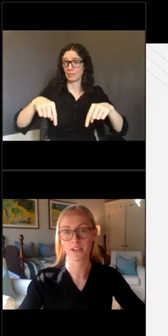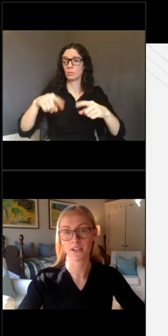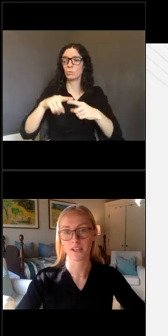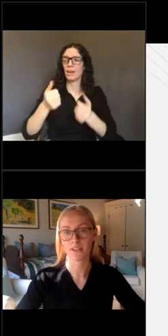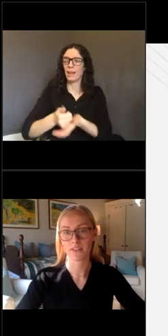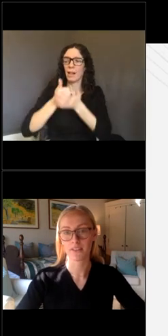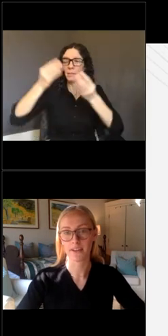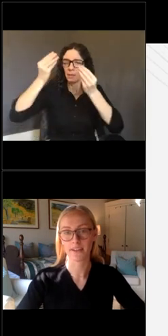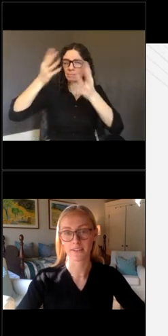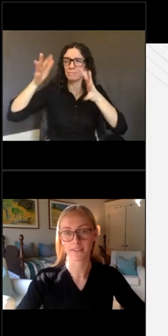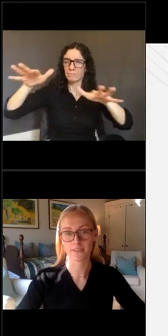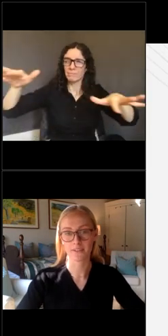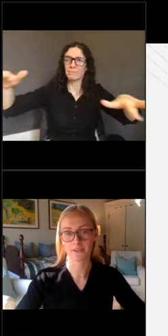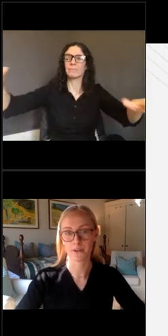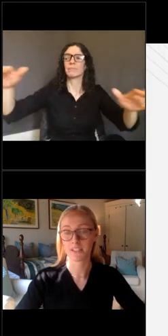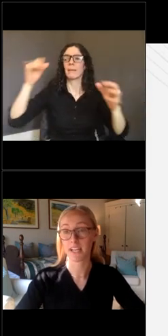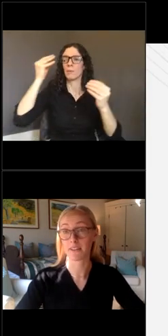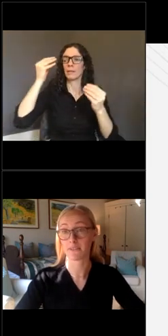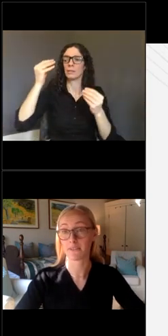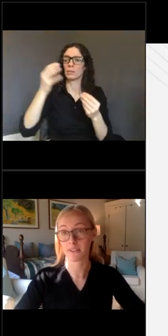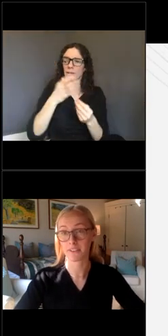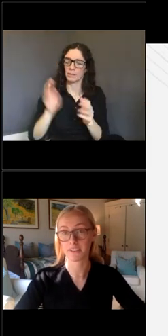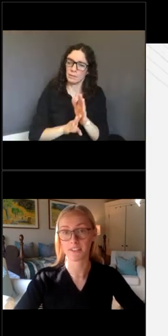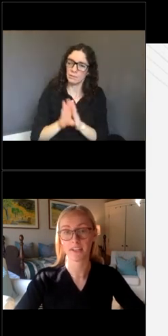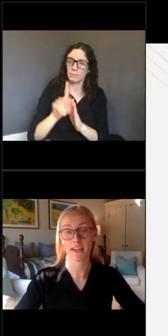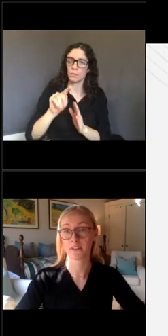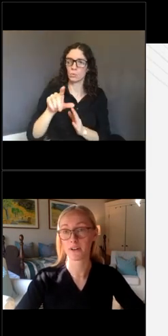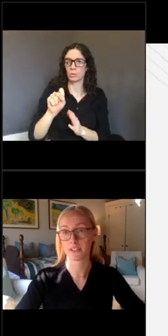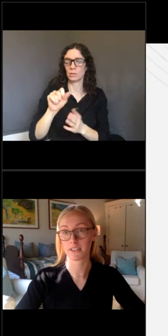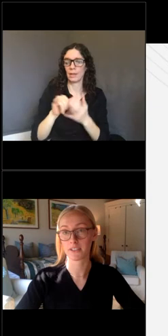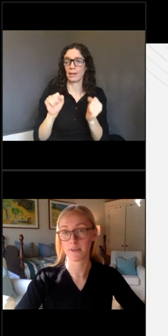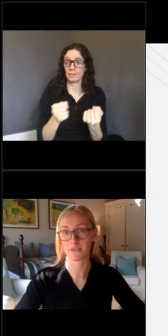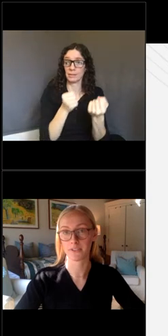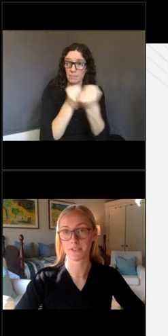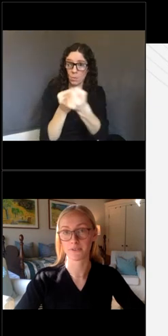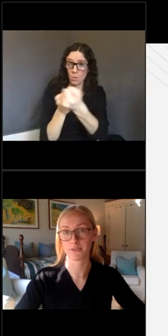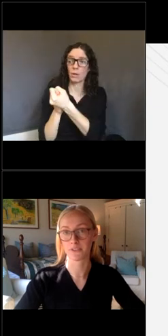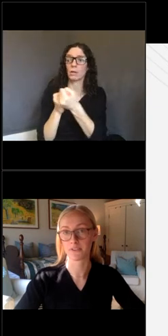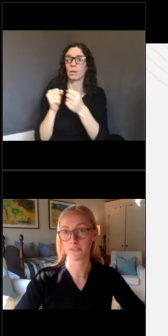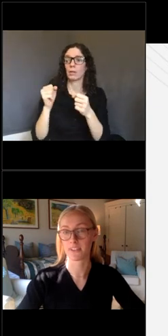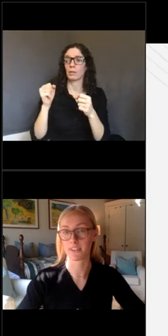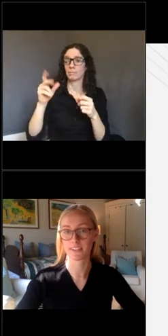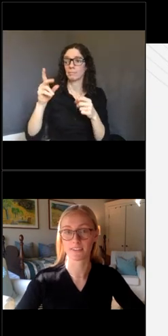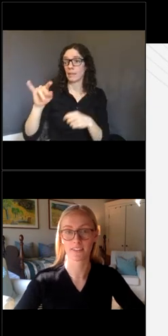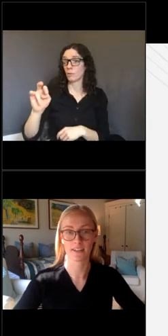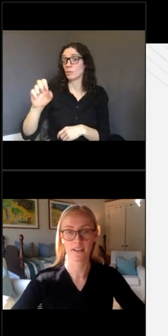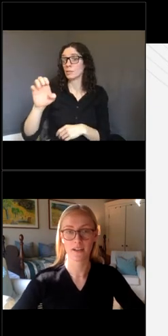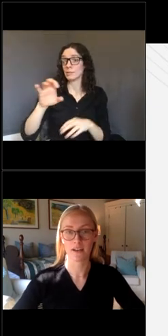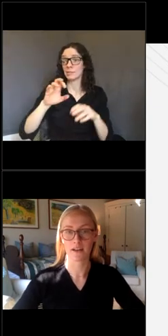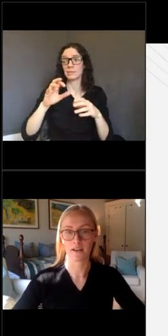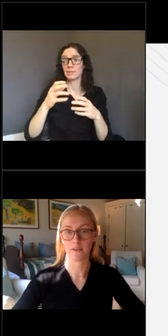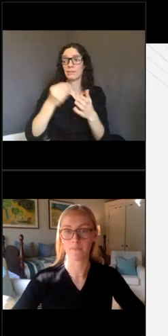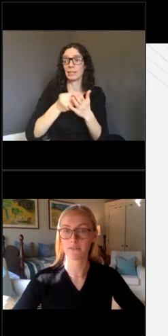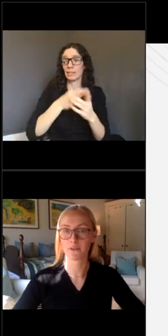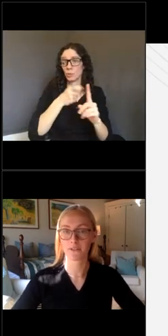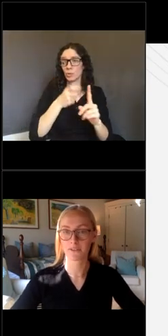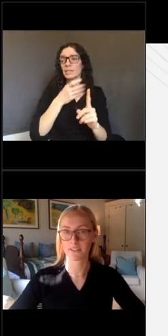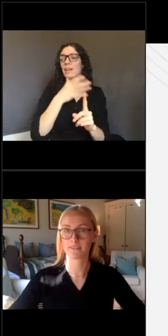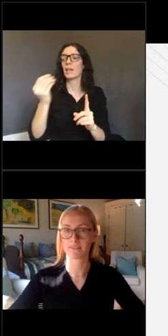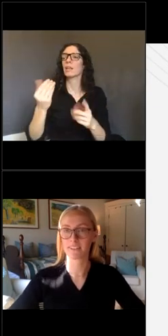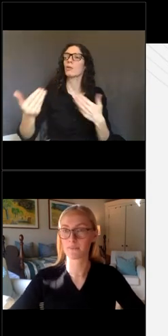tools that support diverse and cross-boundary sources for funding.